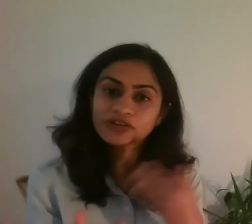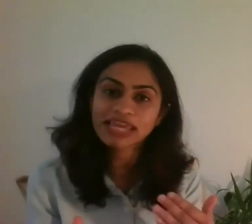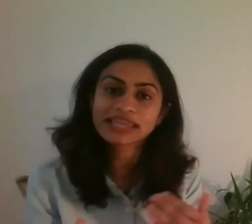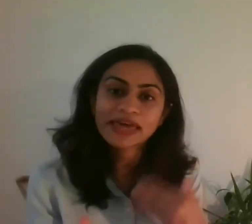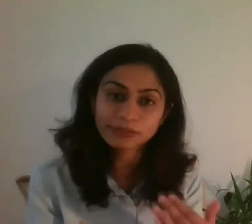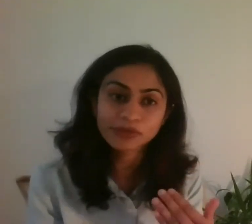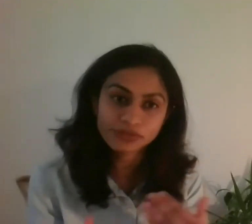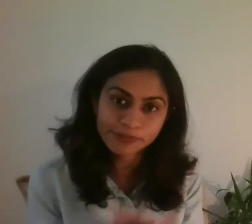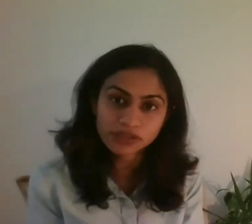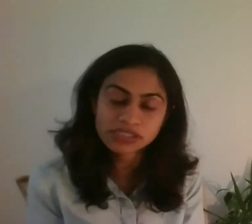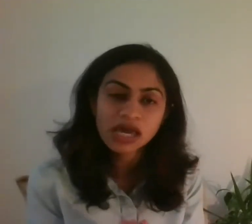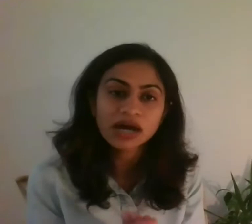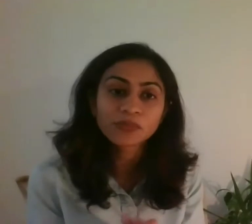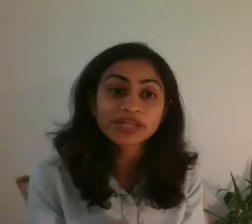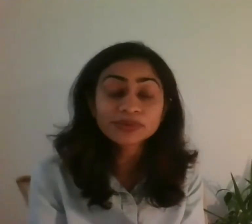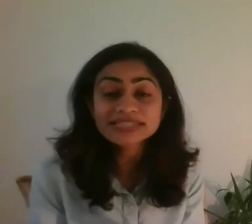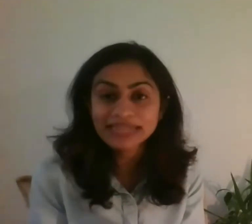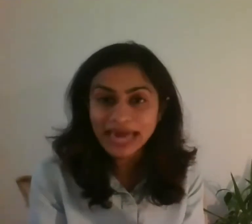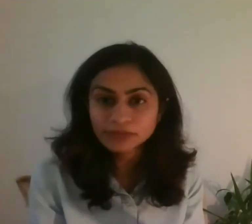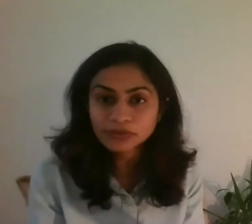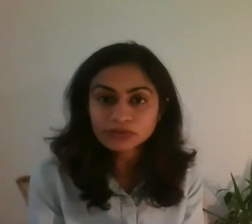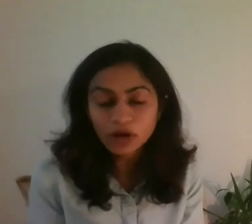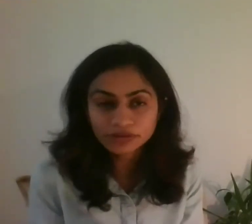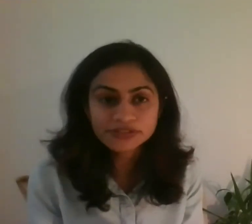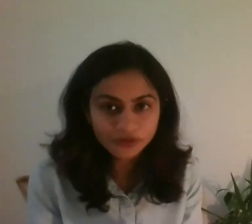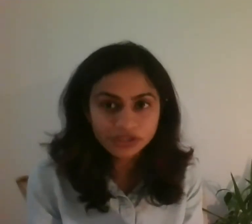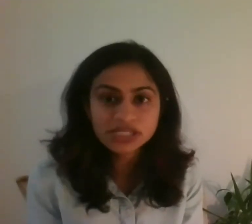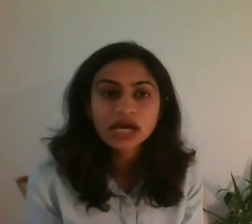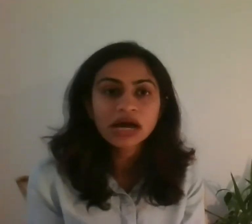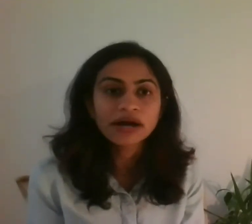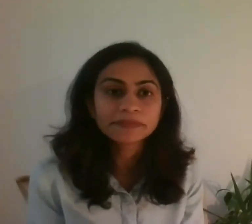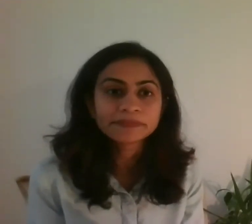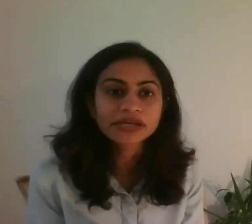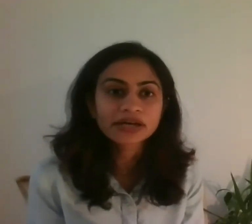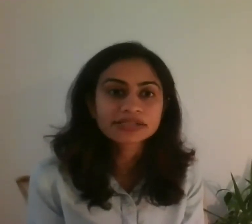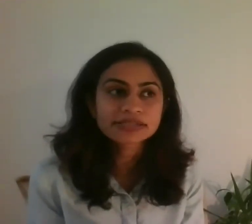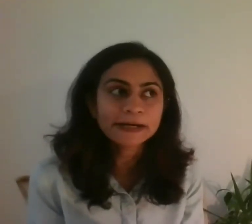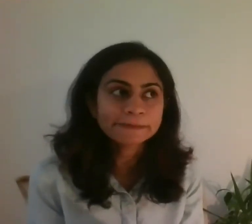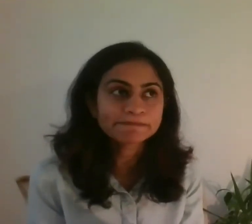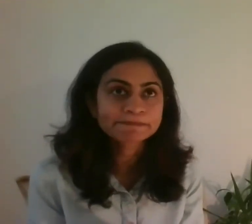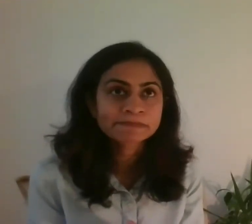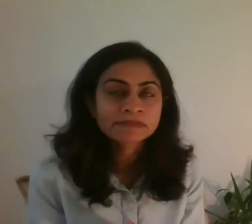at creating that immune response. We do this in animal models first because